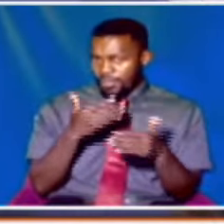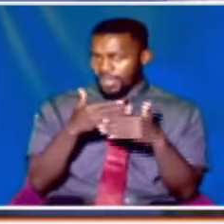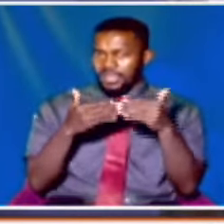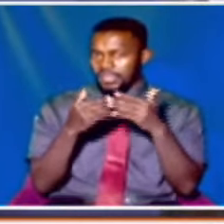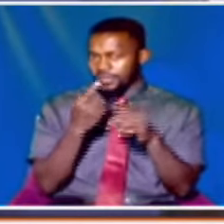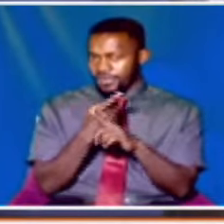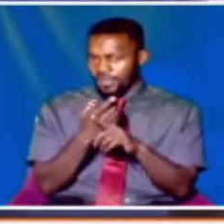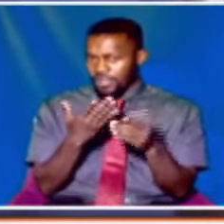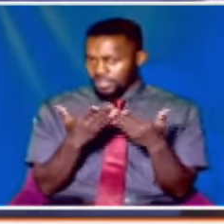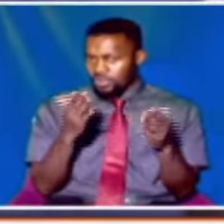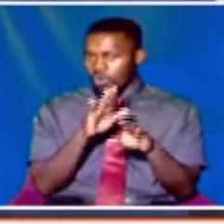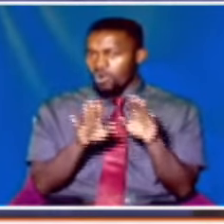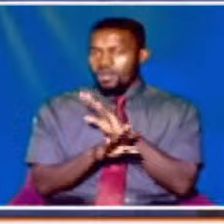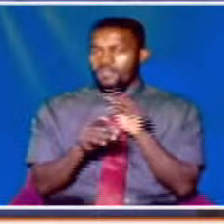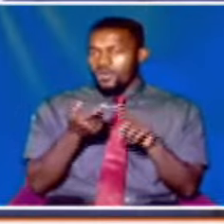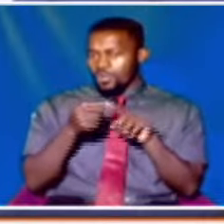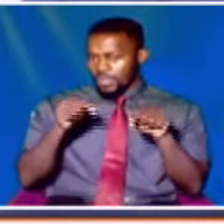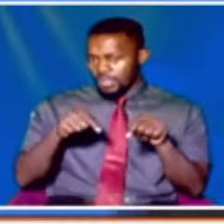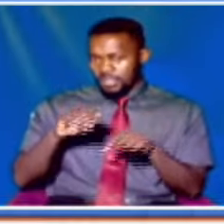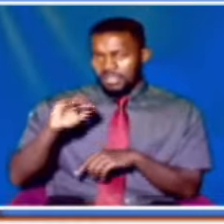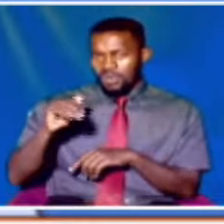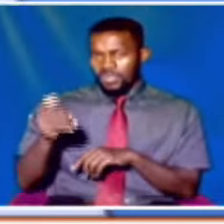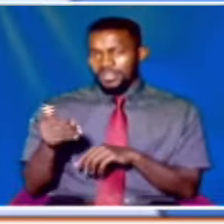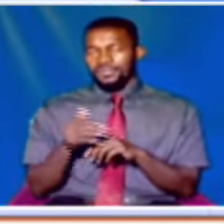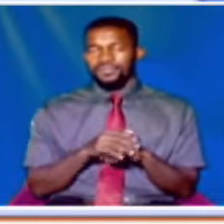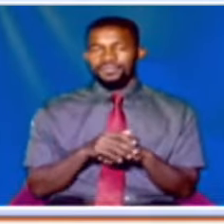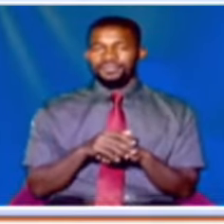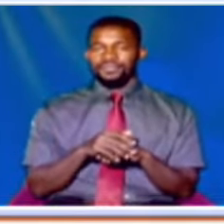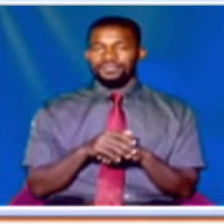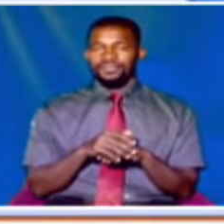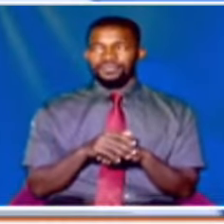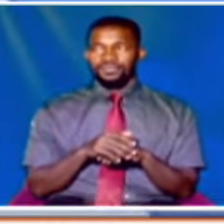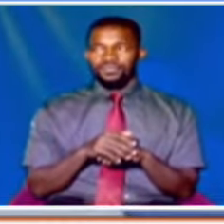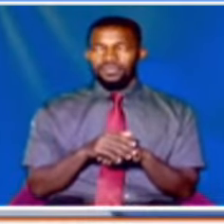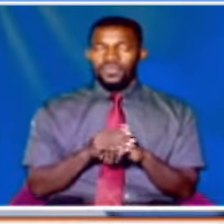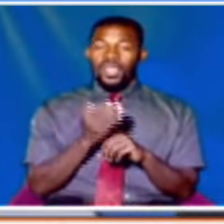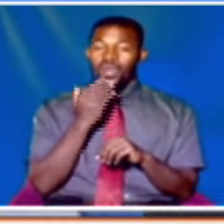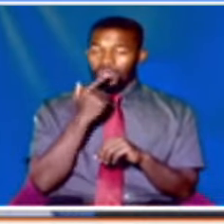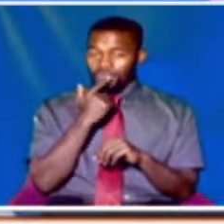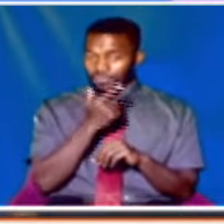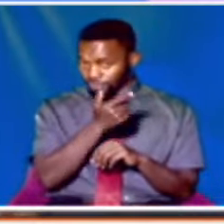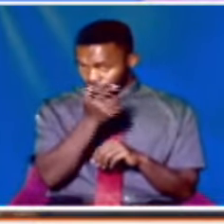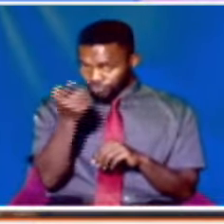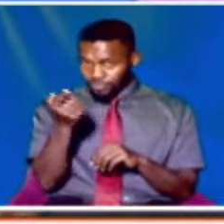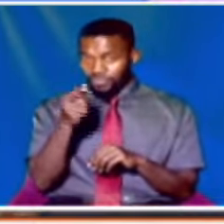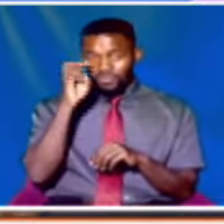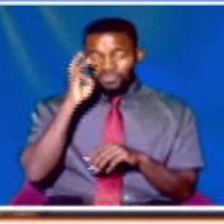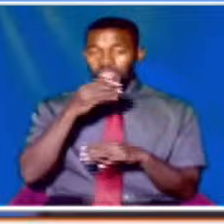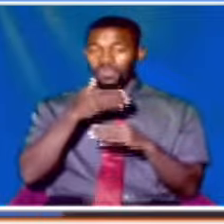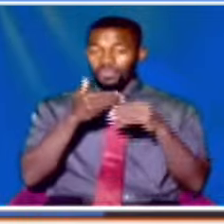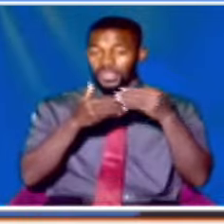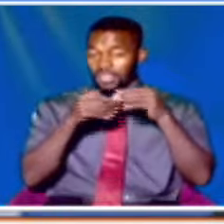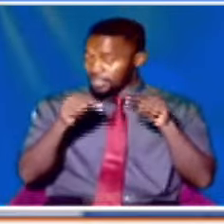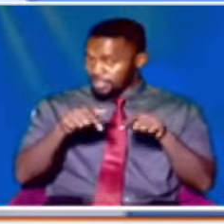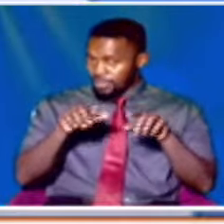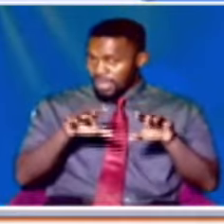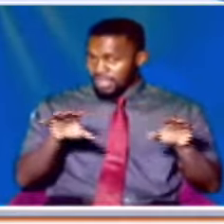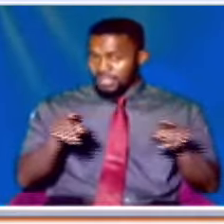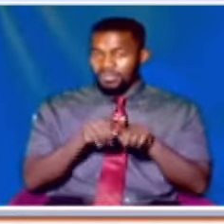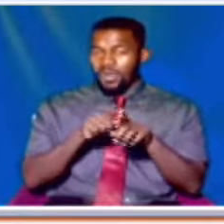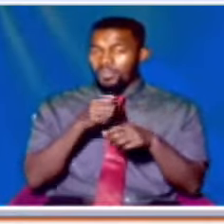wanasaidia kwa mjengo, watatoka katika Laikipia County. Karibu niwaambie soko yetu tutajenga na tutahakikisha mambo mingi